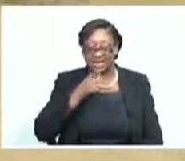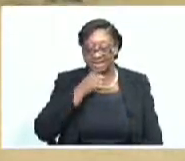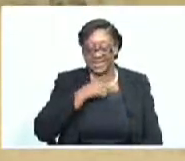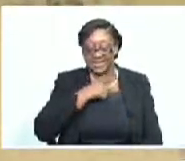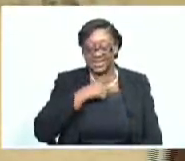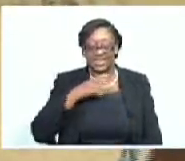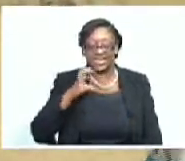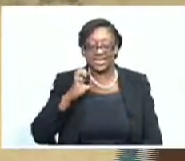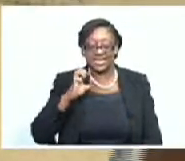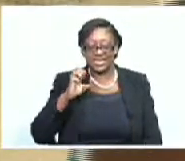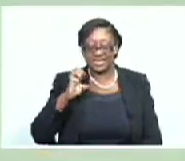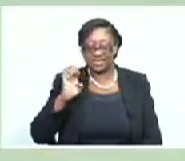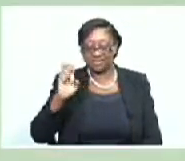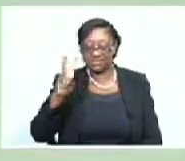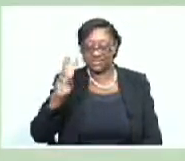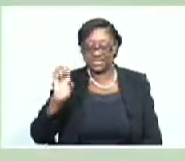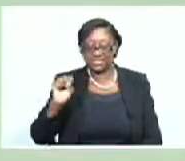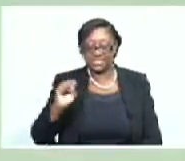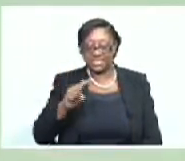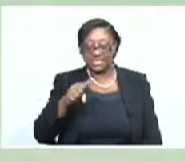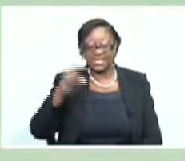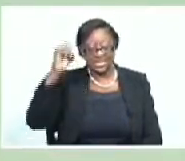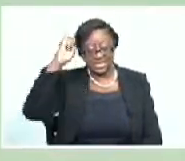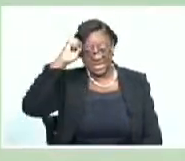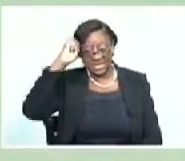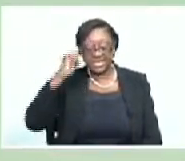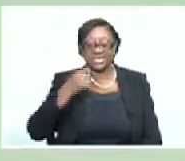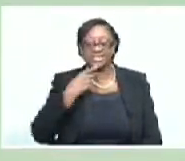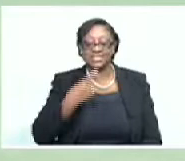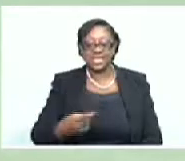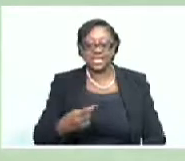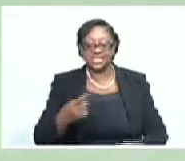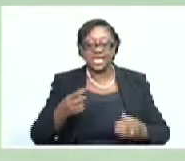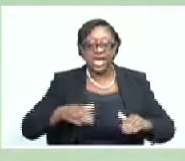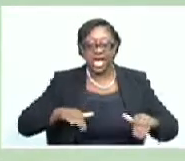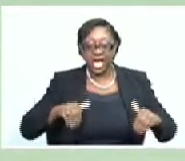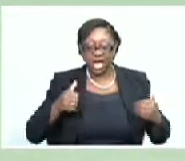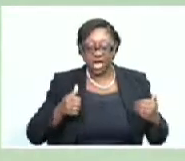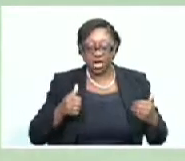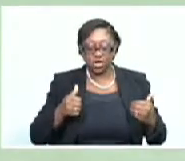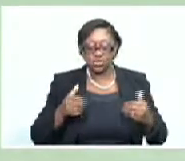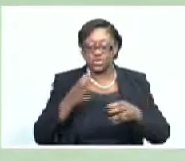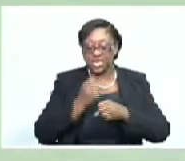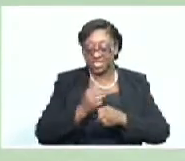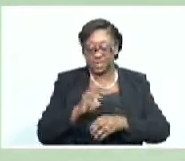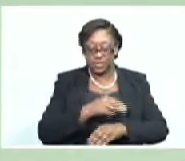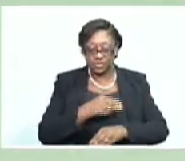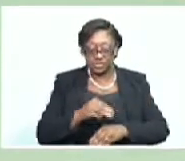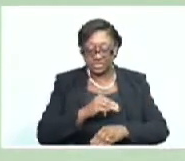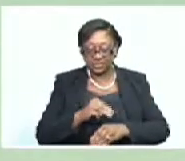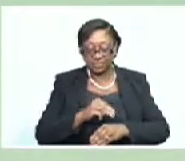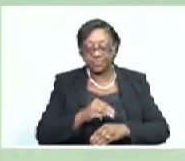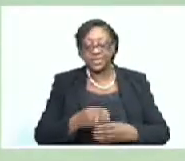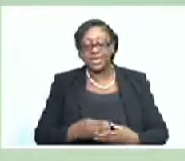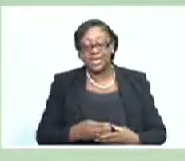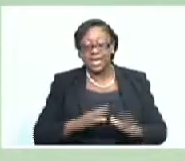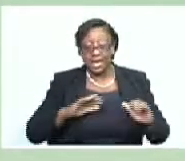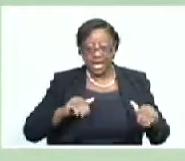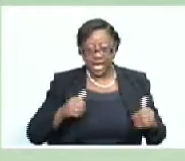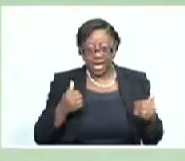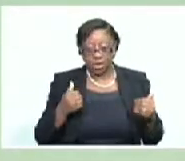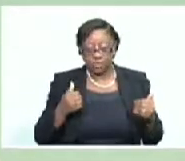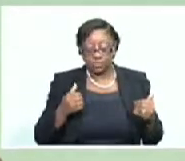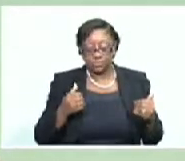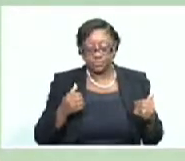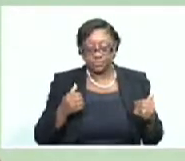song, Closer. Dr. Ian tells us how he came up with this sensational tune. Basically about, you know, how, you